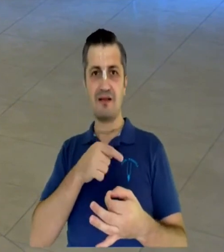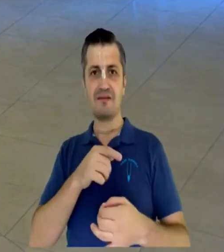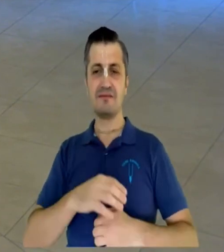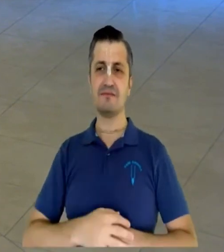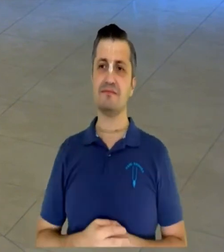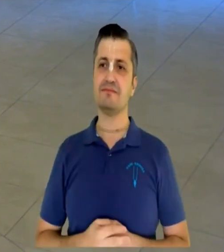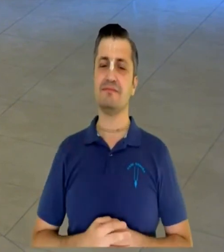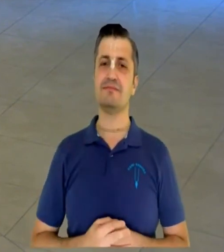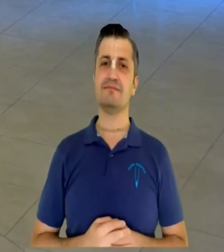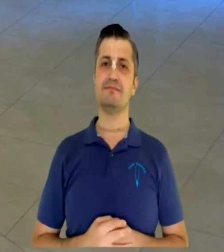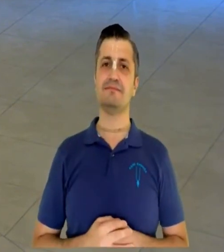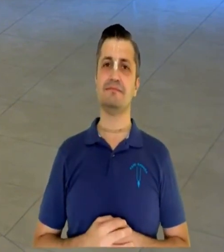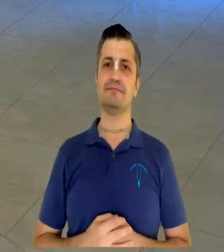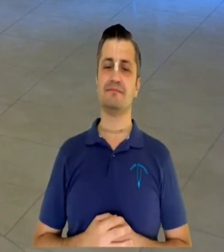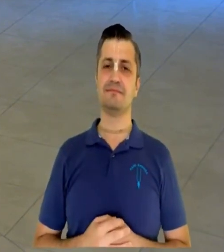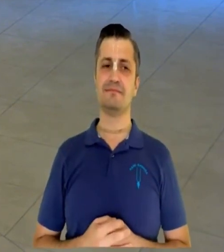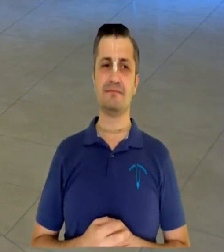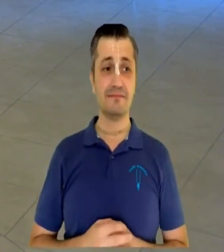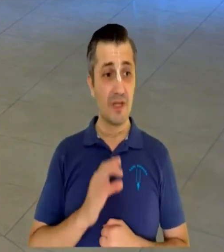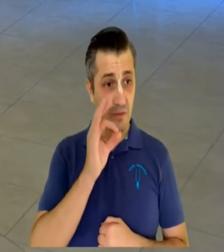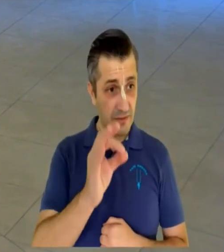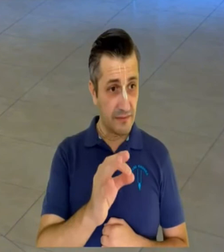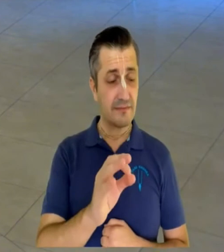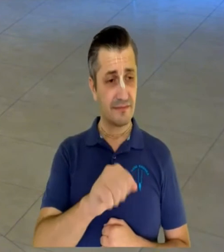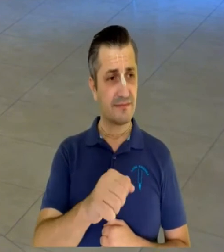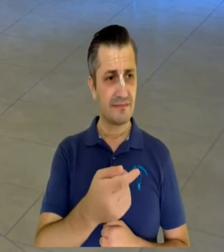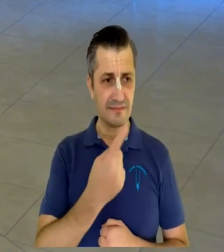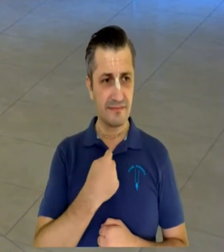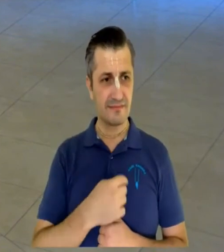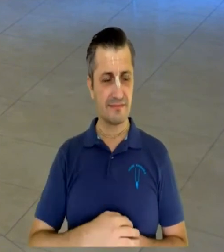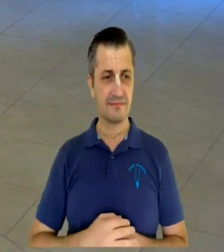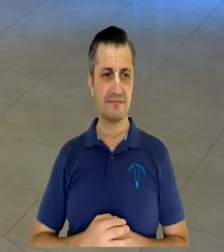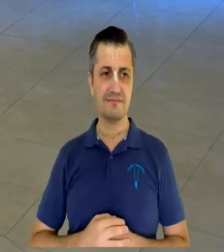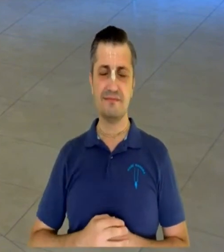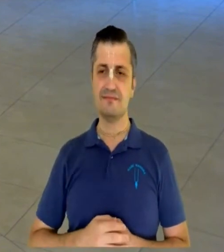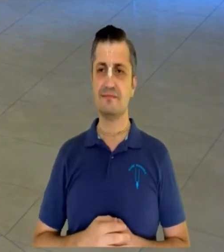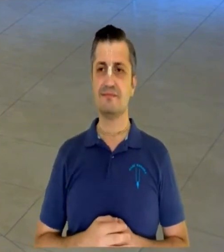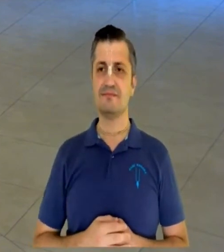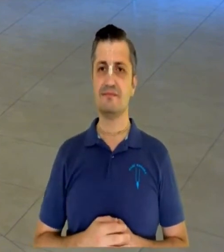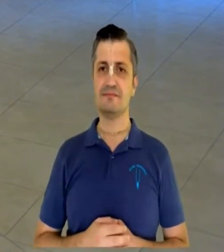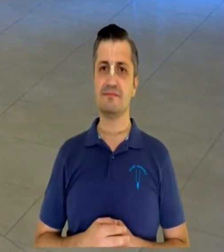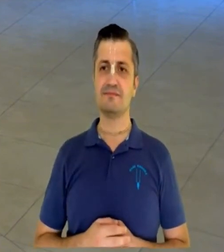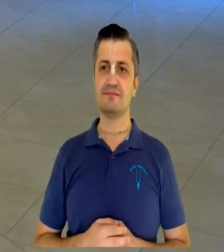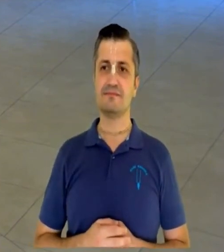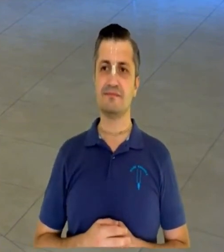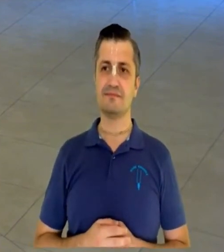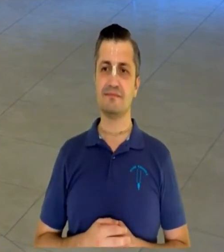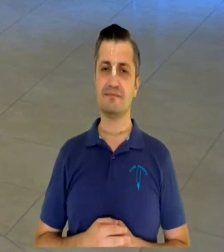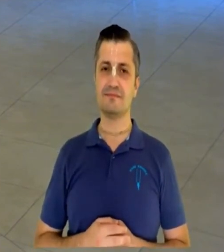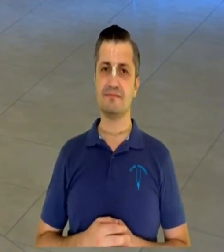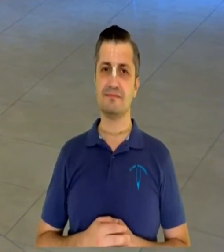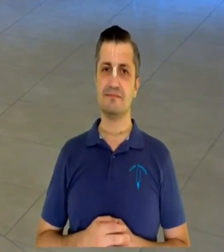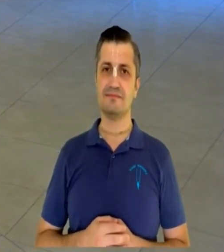envy within them. Yes. I just wondered what can we do to help these conditioned souls remove their envy,